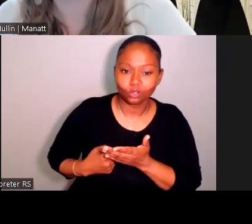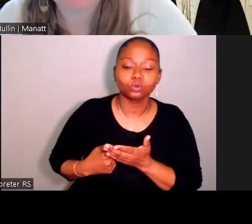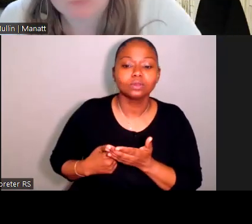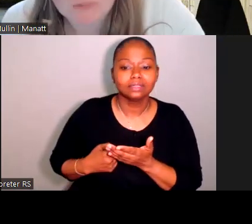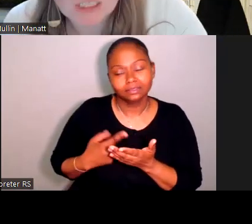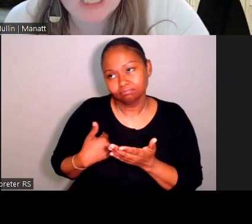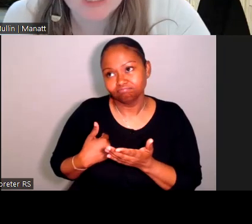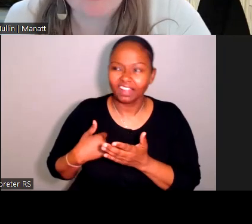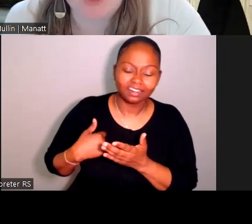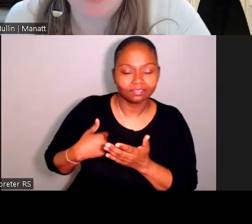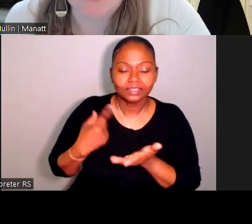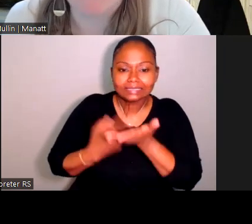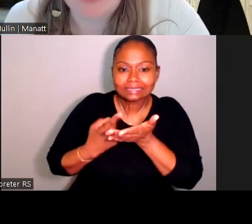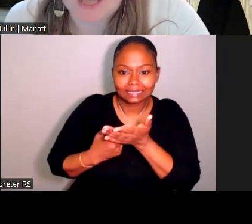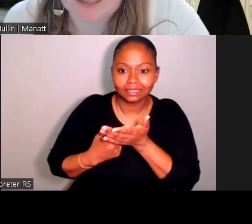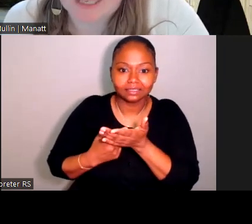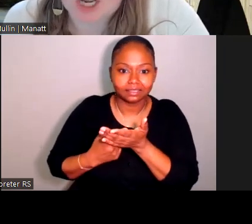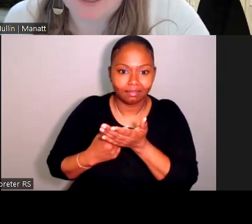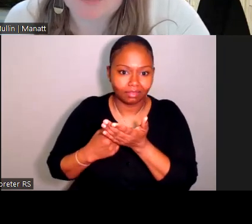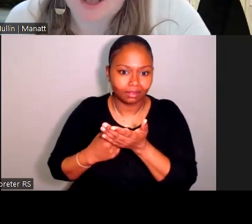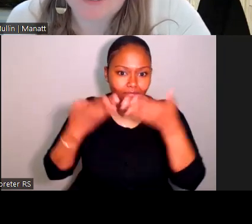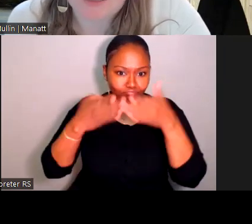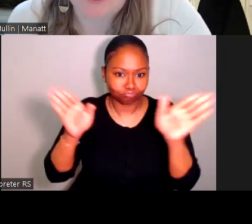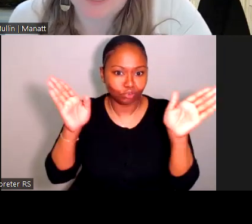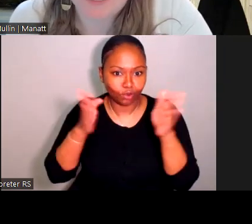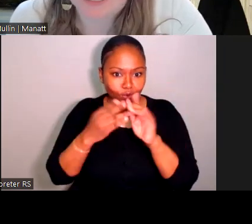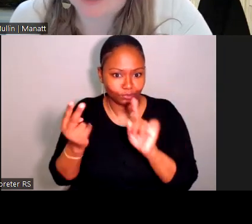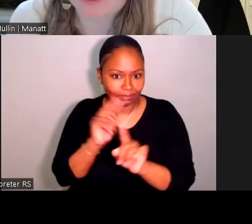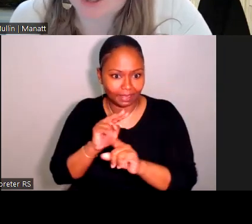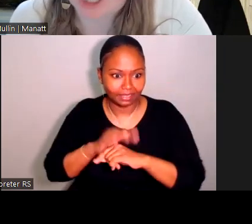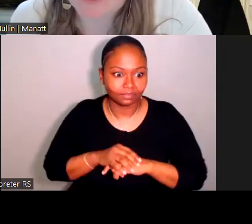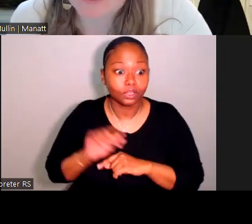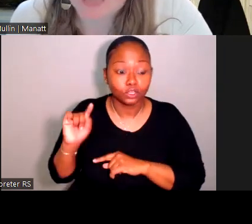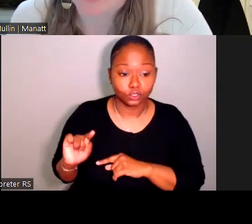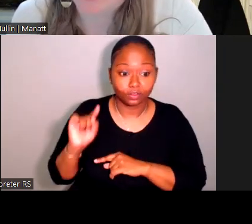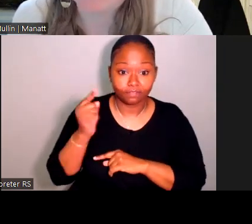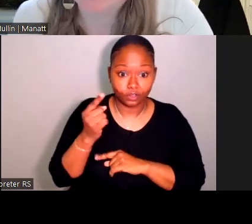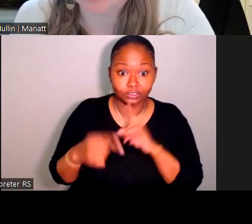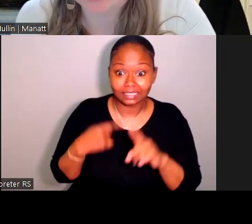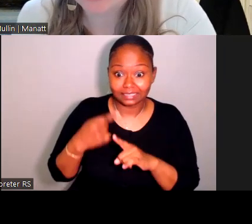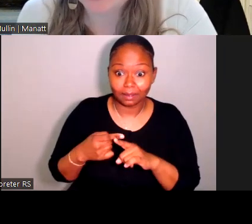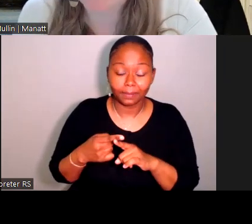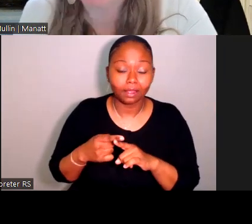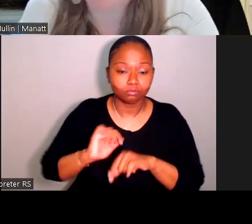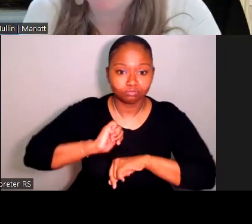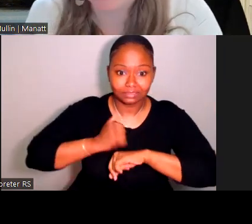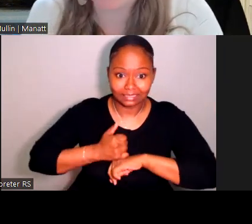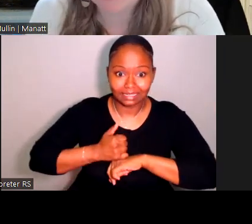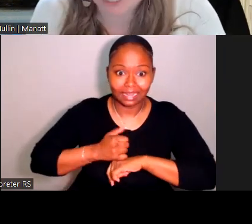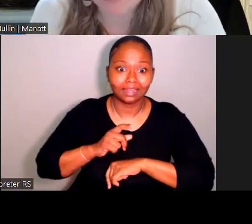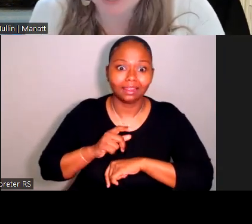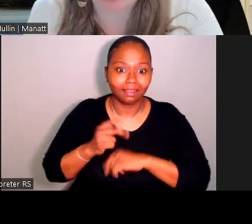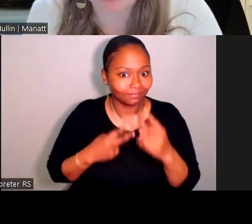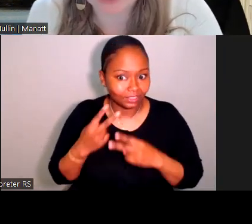in. So the first element around a process for designating visitors at a high level, the straw